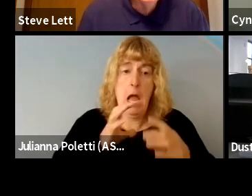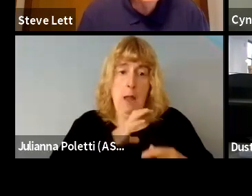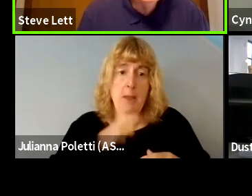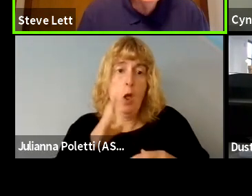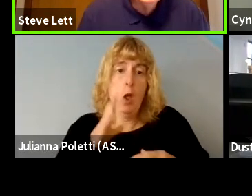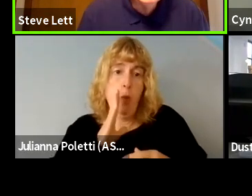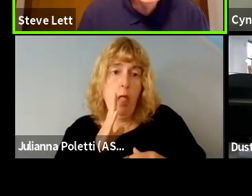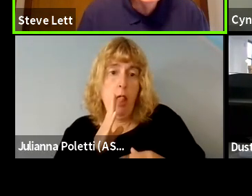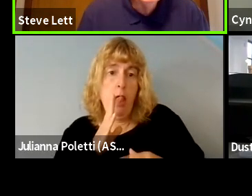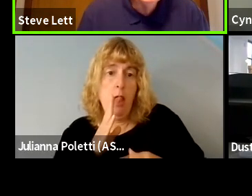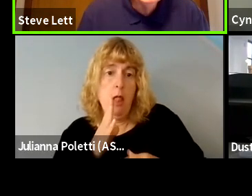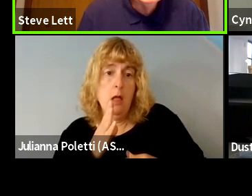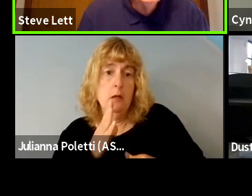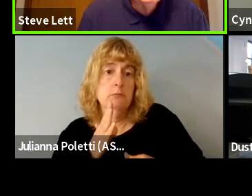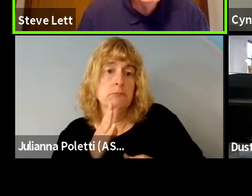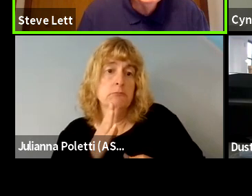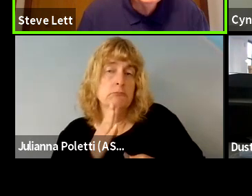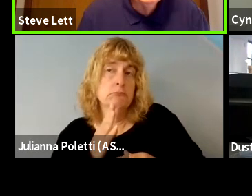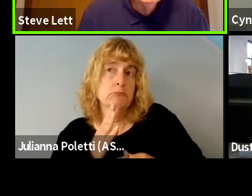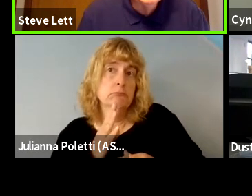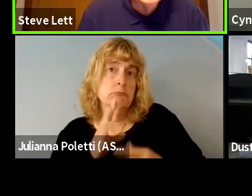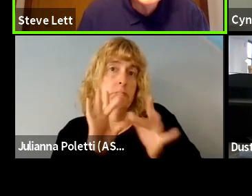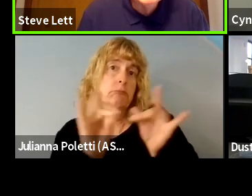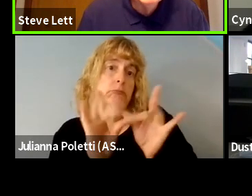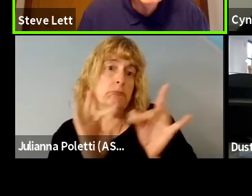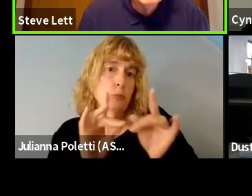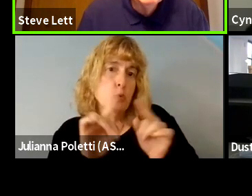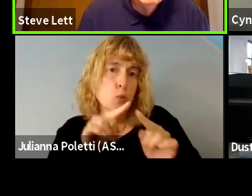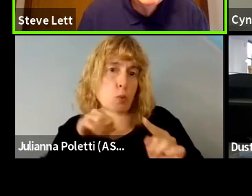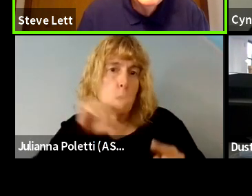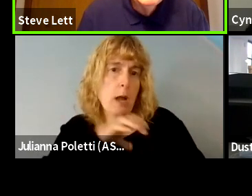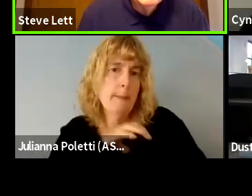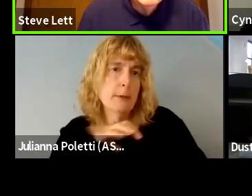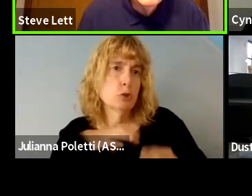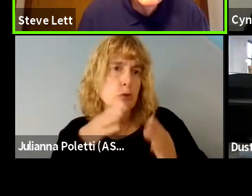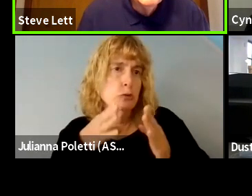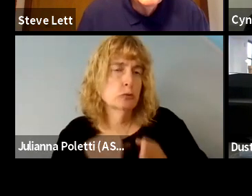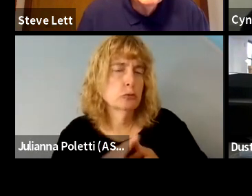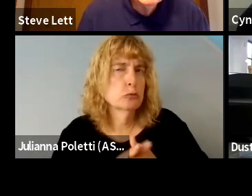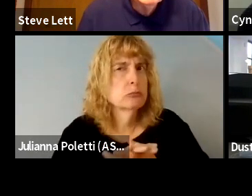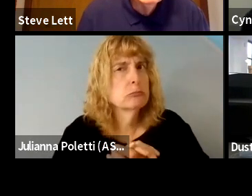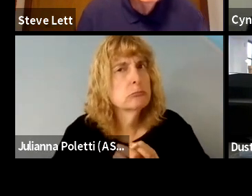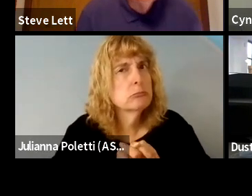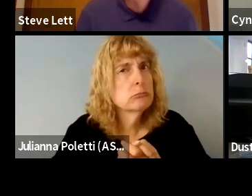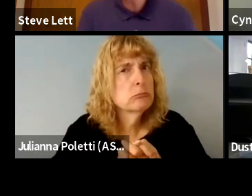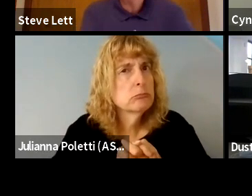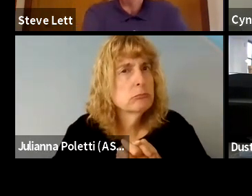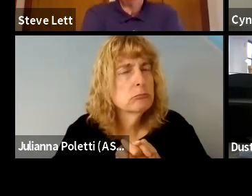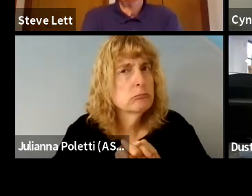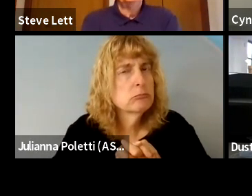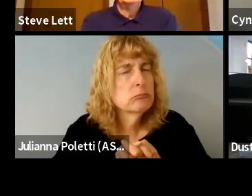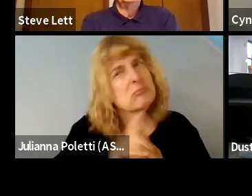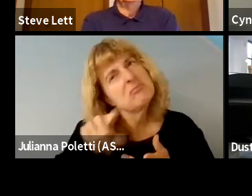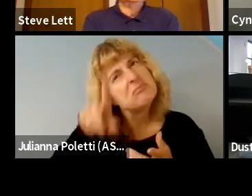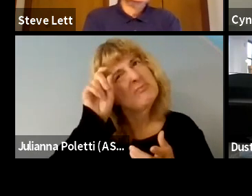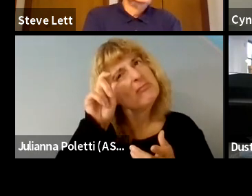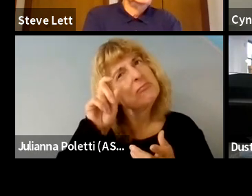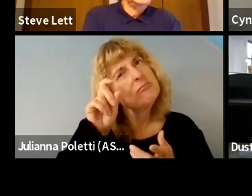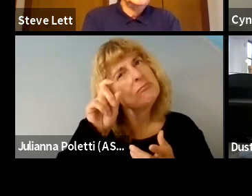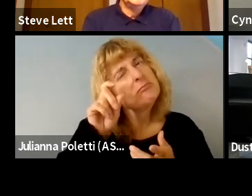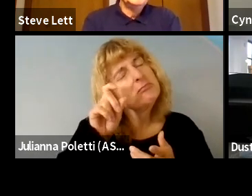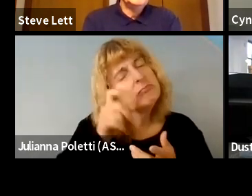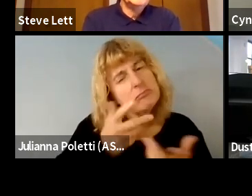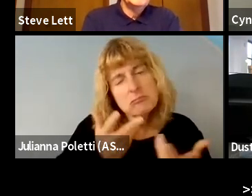I don't know that I understand where you're coming from. Okay, what what I'm saying is the three